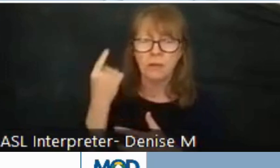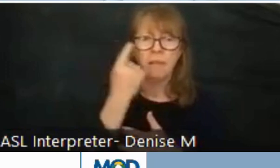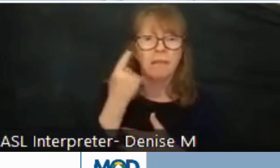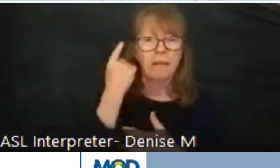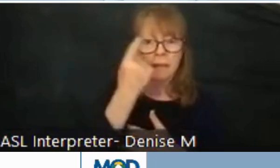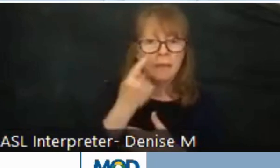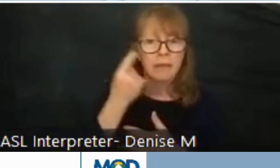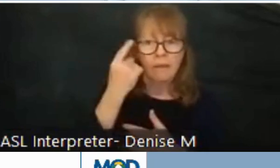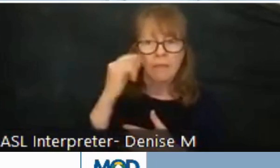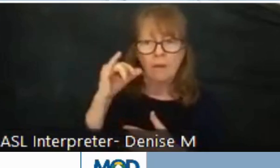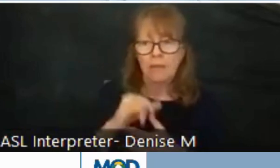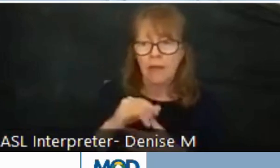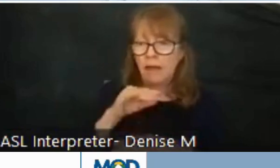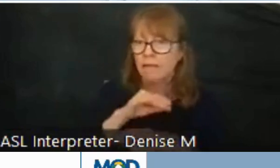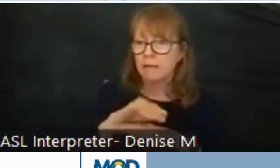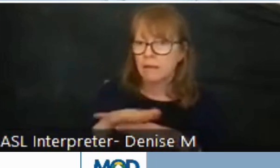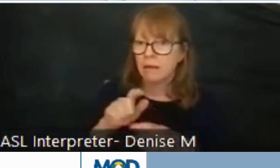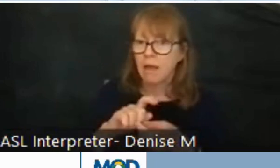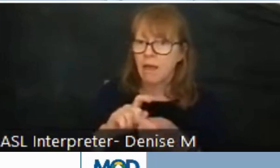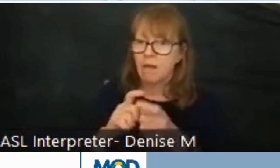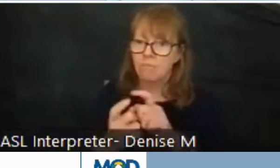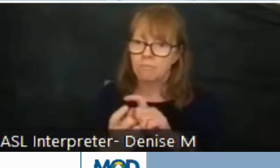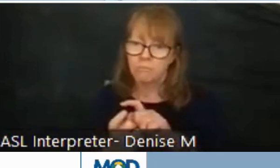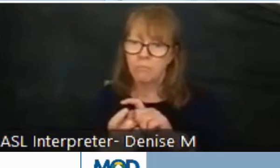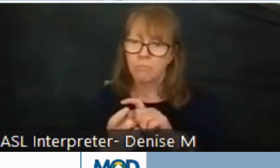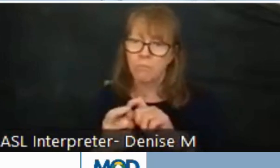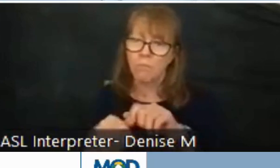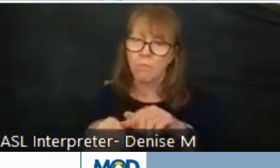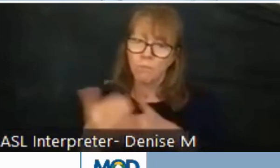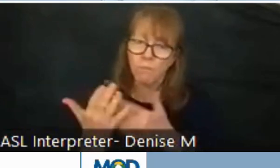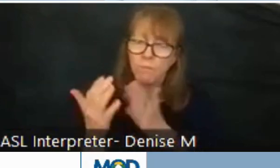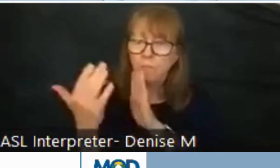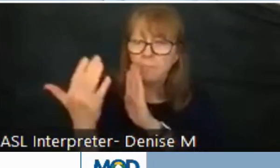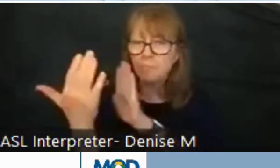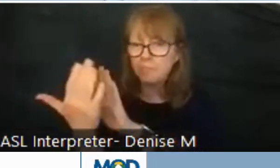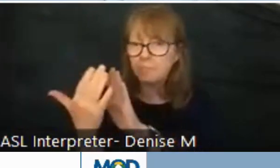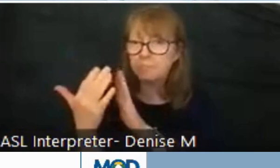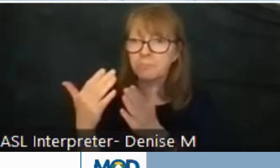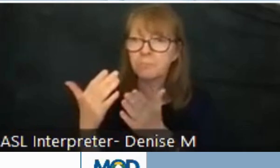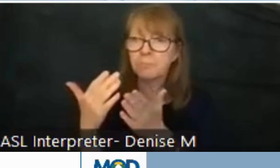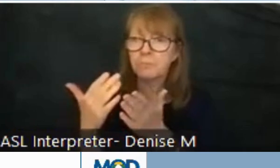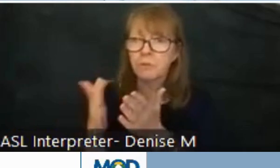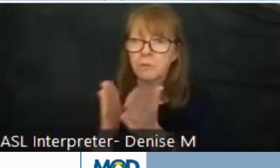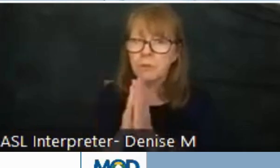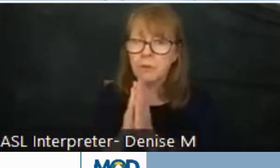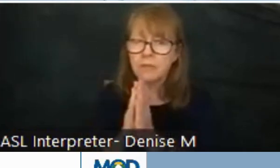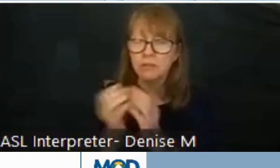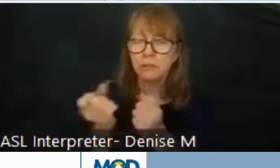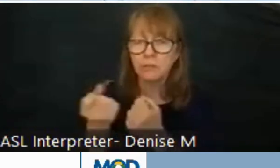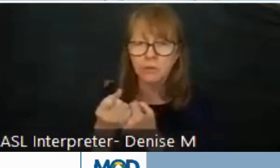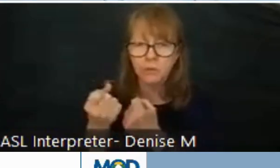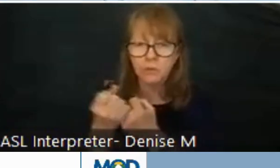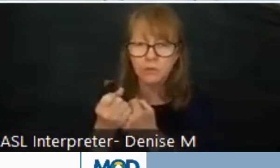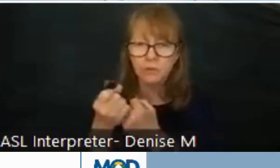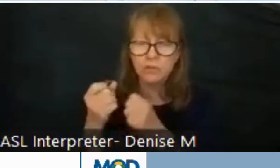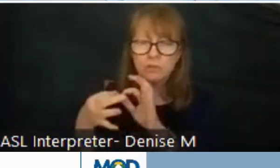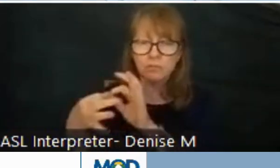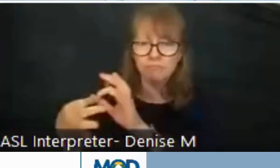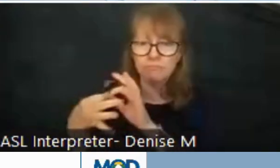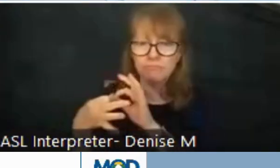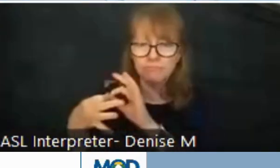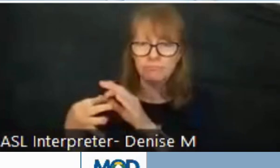you tweak and phrase your request in a way that nurtures that relationship and makes the process go more